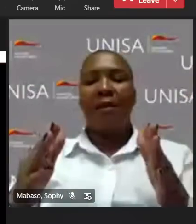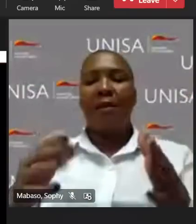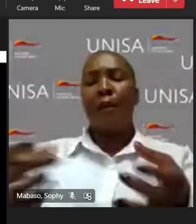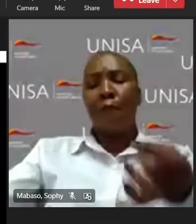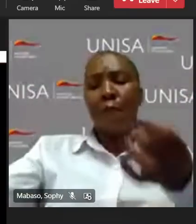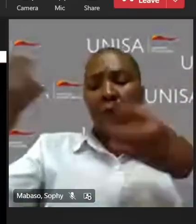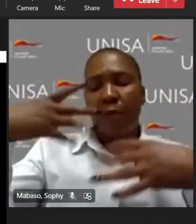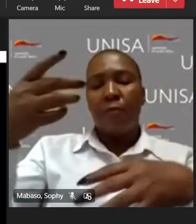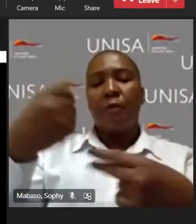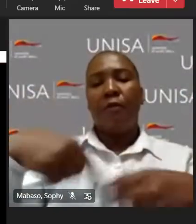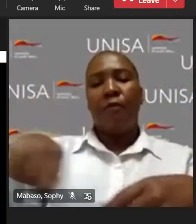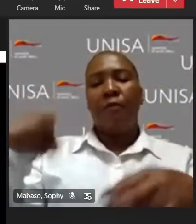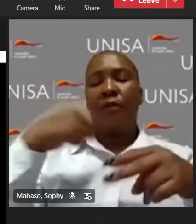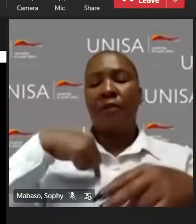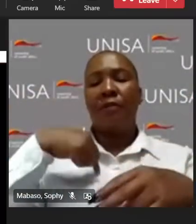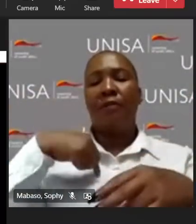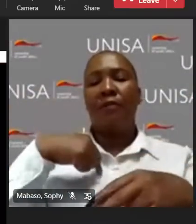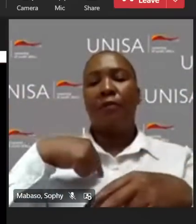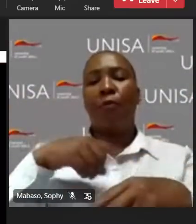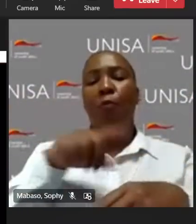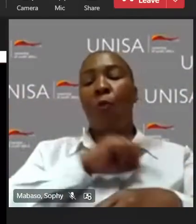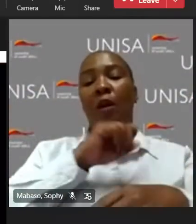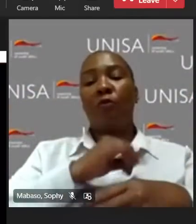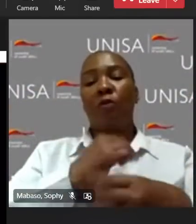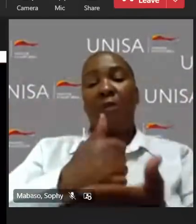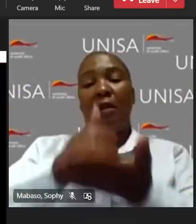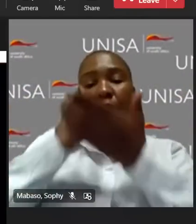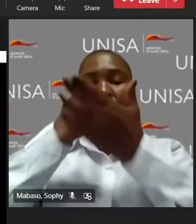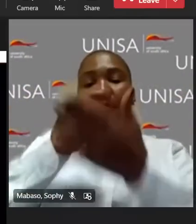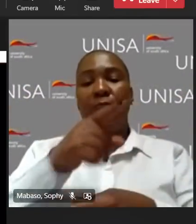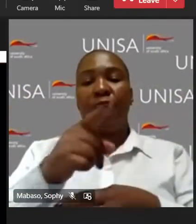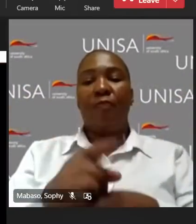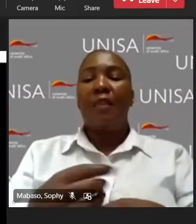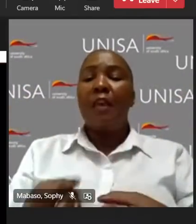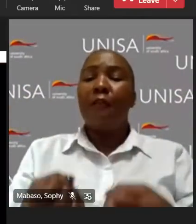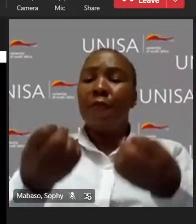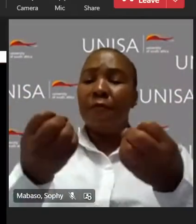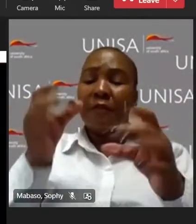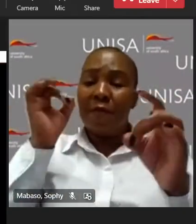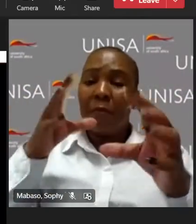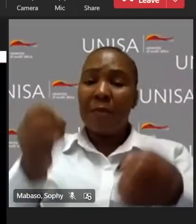you. The information provided will be kept confidential.